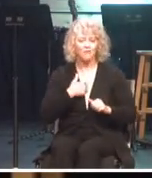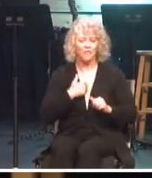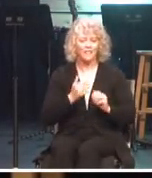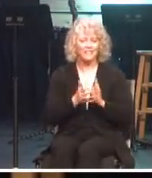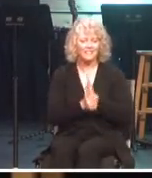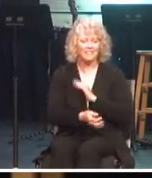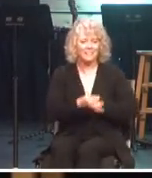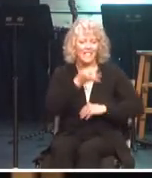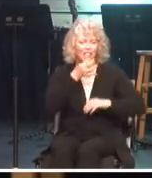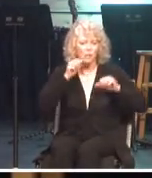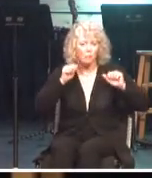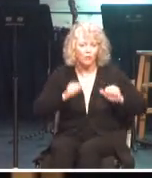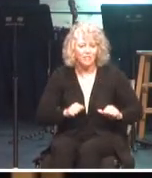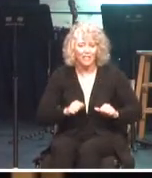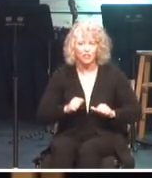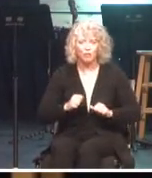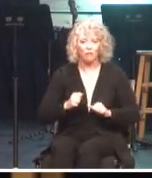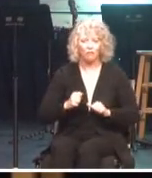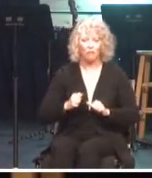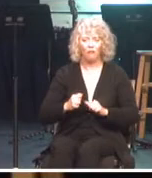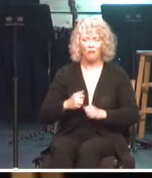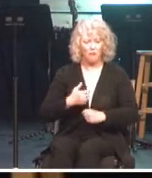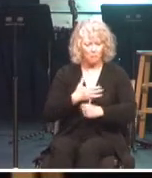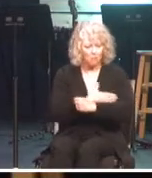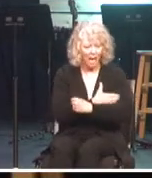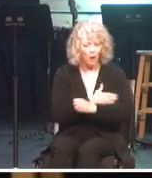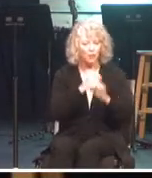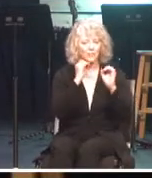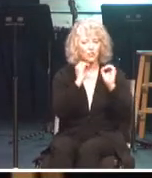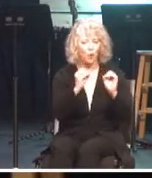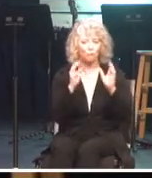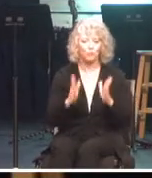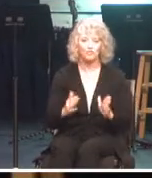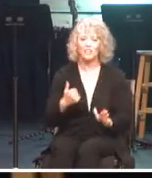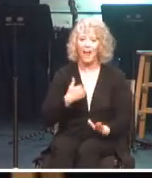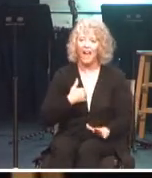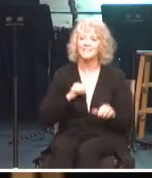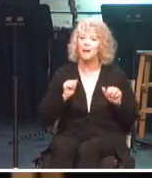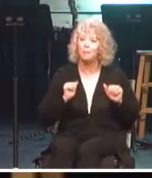capability, even potential. No one has the ability.